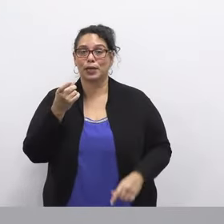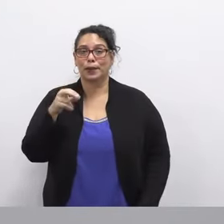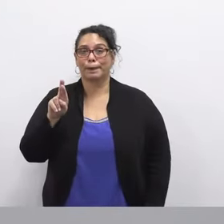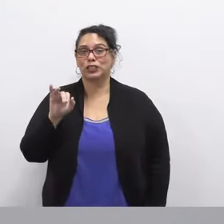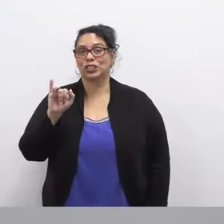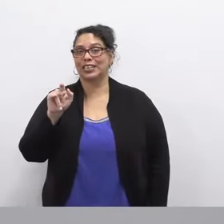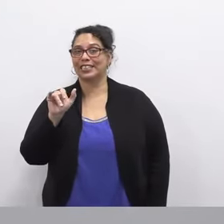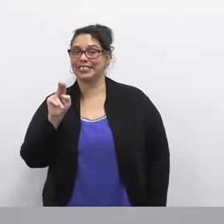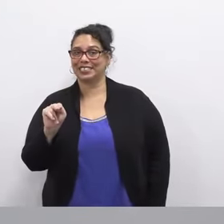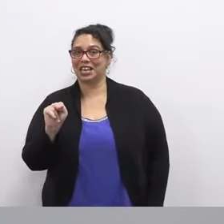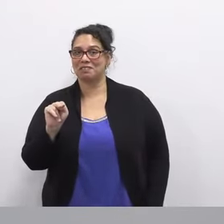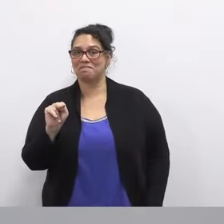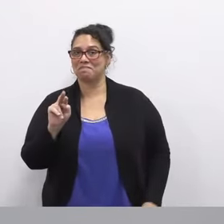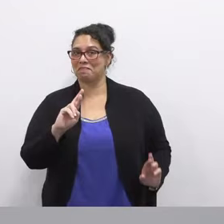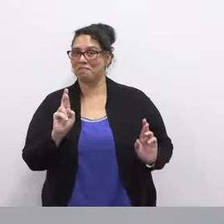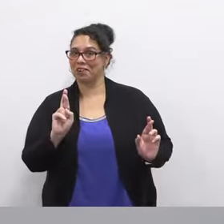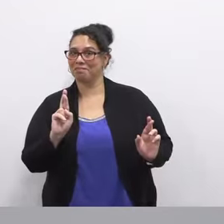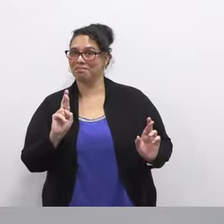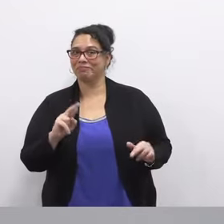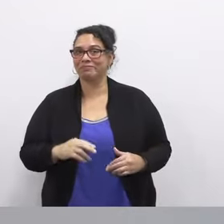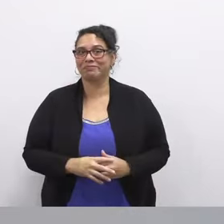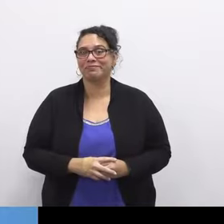up.